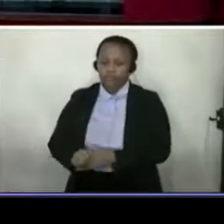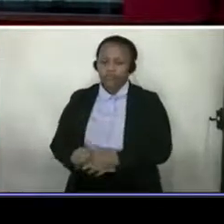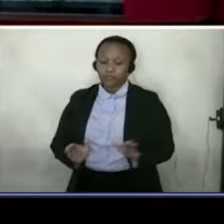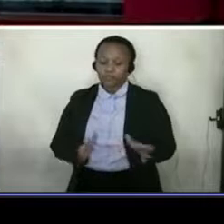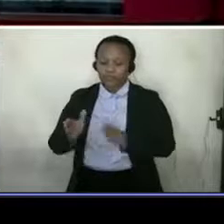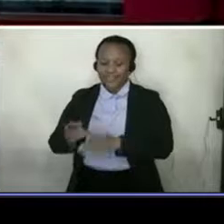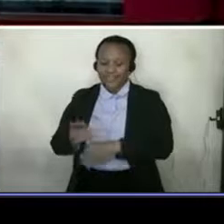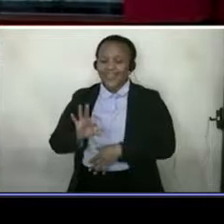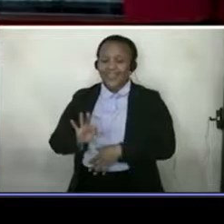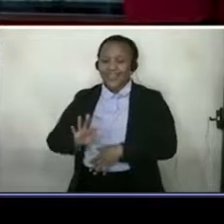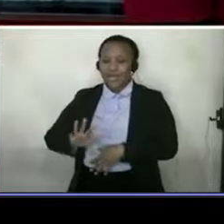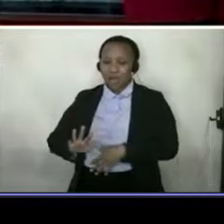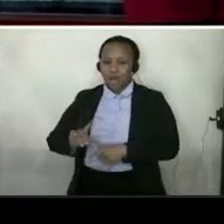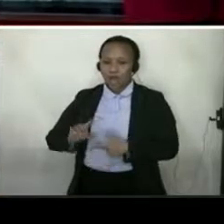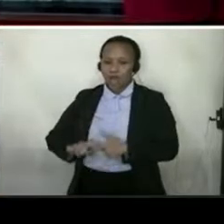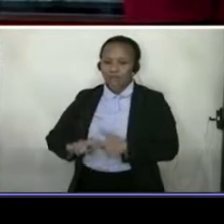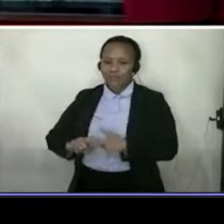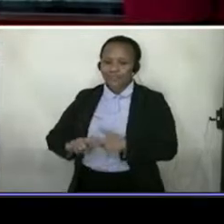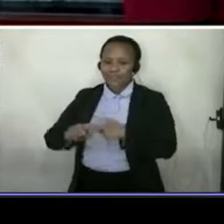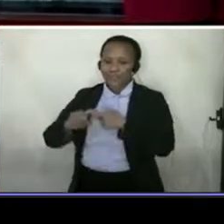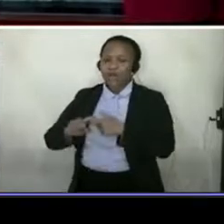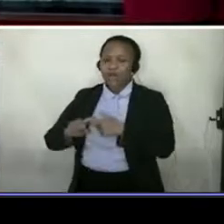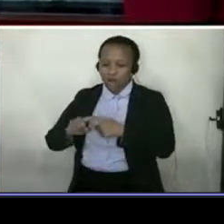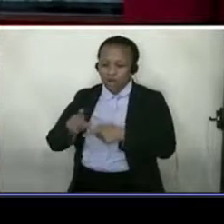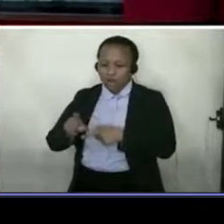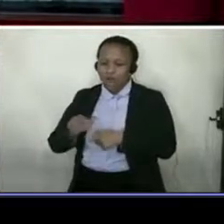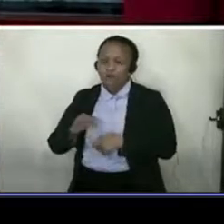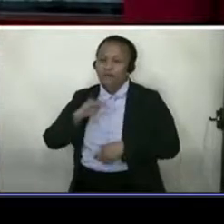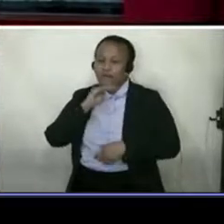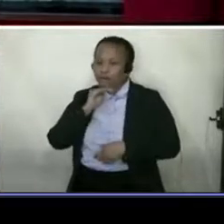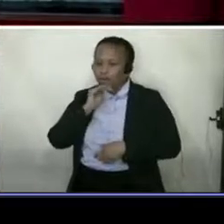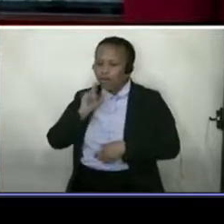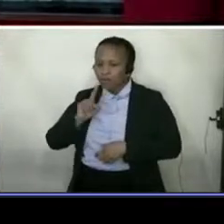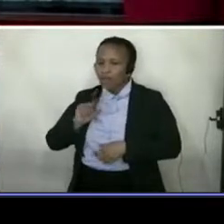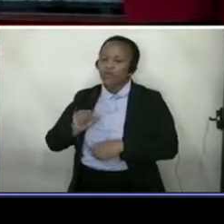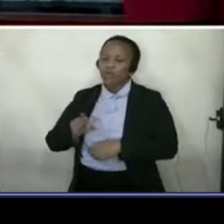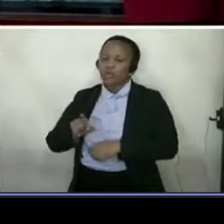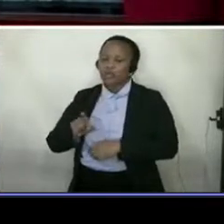are long outstanding probes as a result of